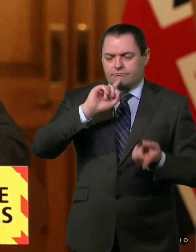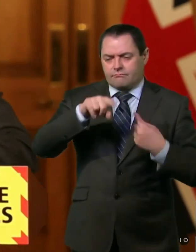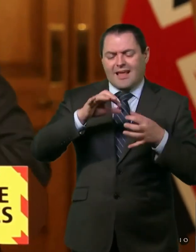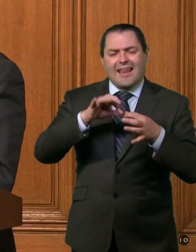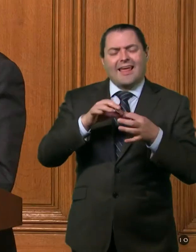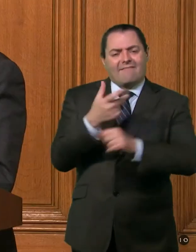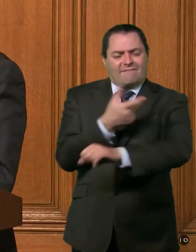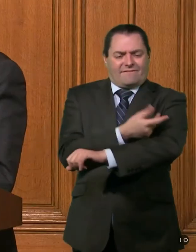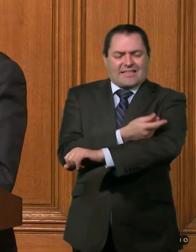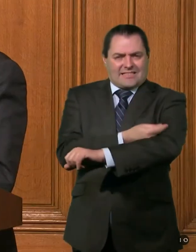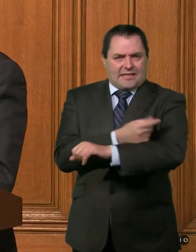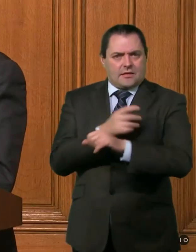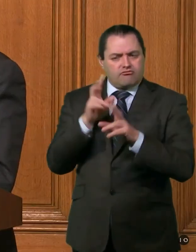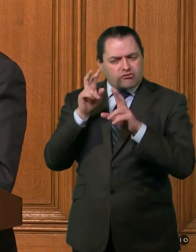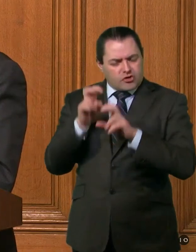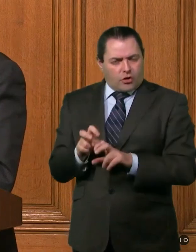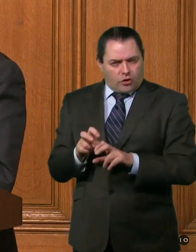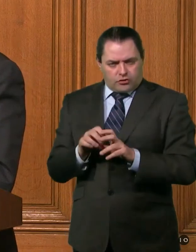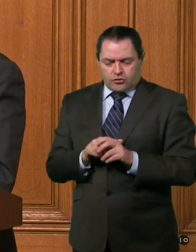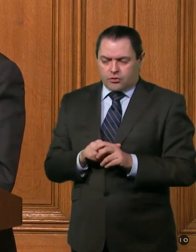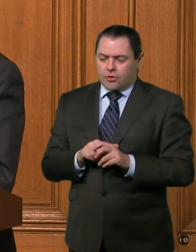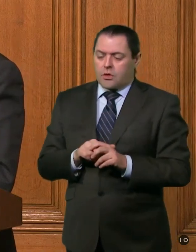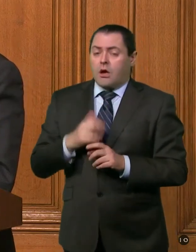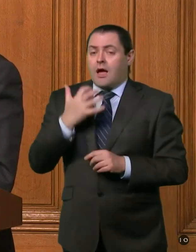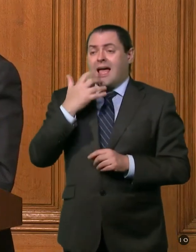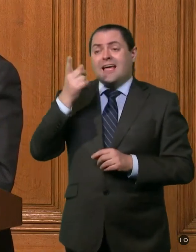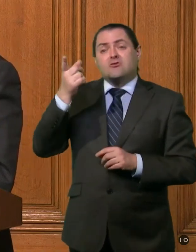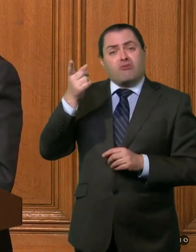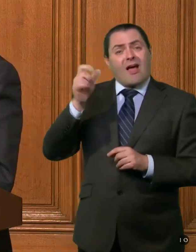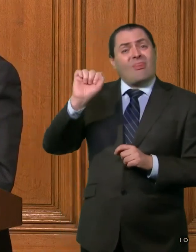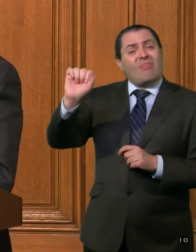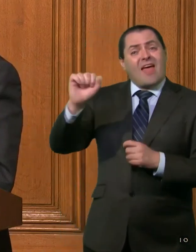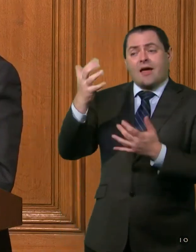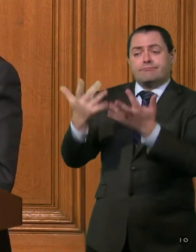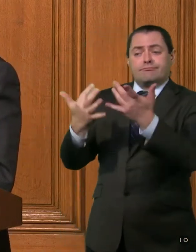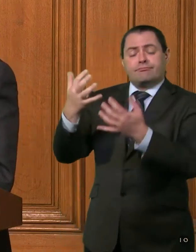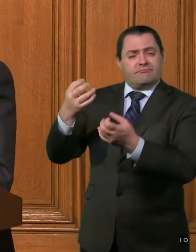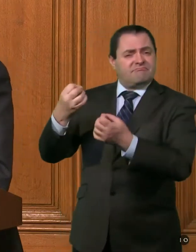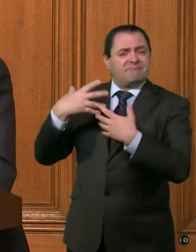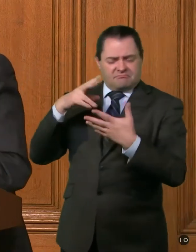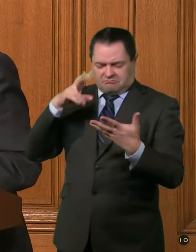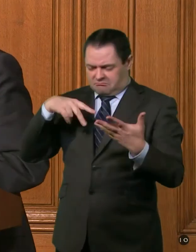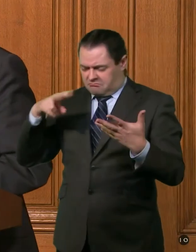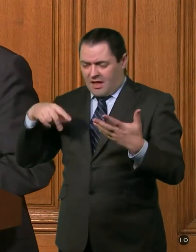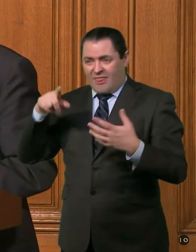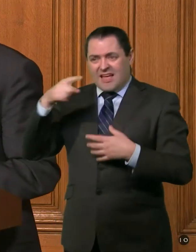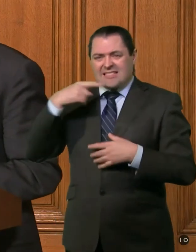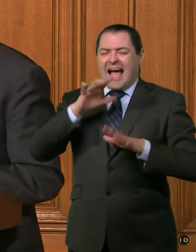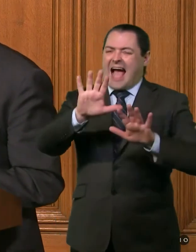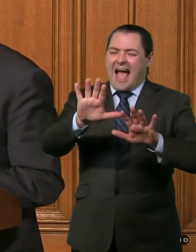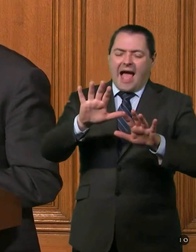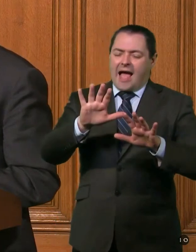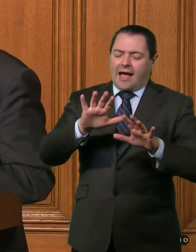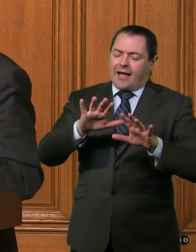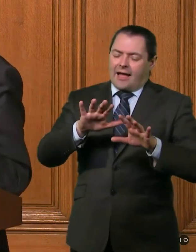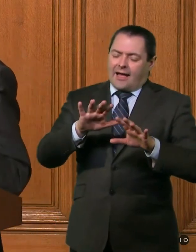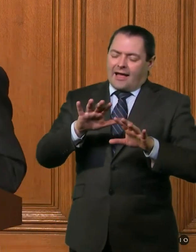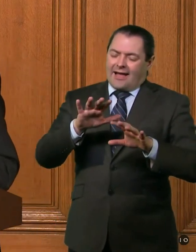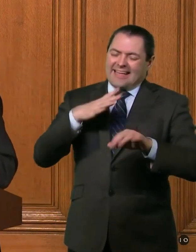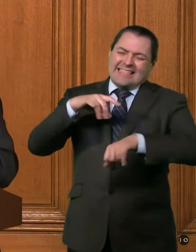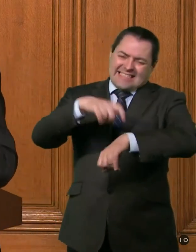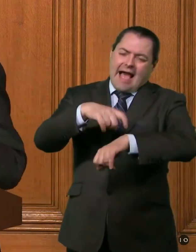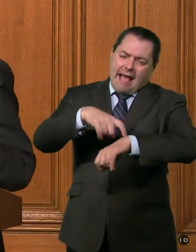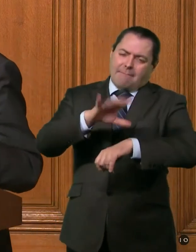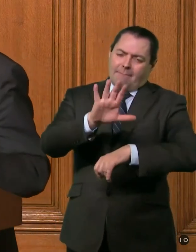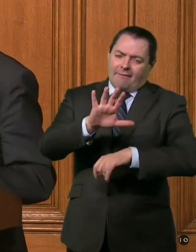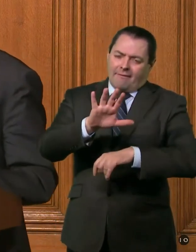from Israel coming through, and they're quite rightly saying it's preliminary. They're seeing it from, I think the data come